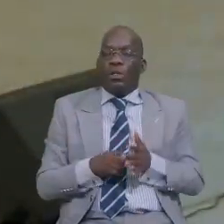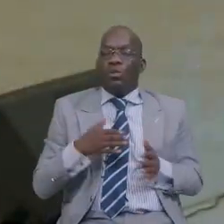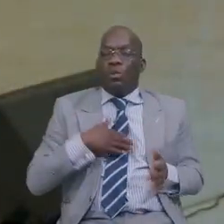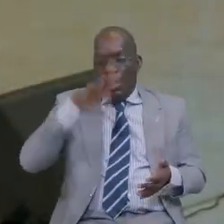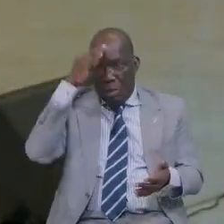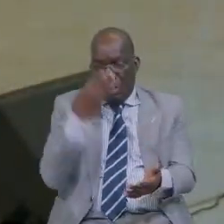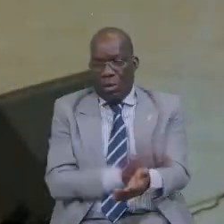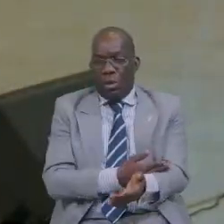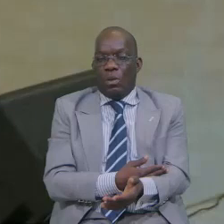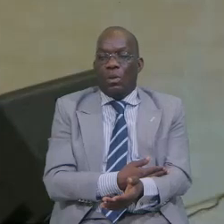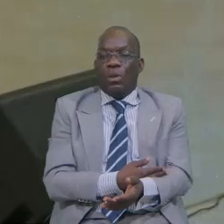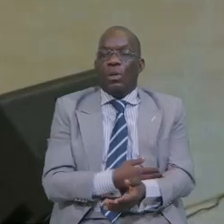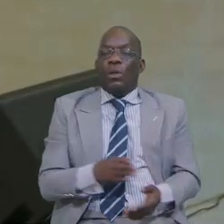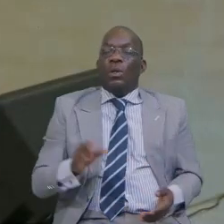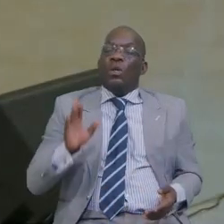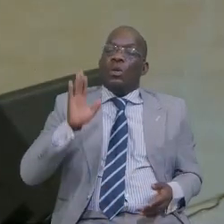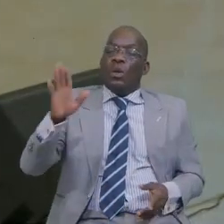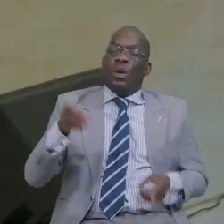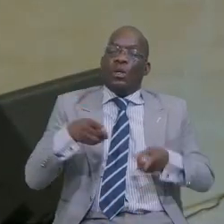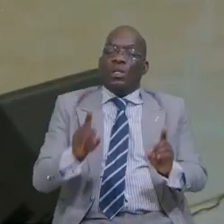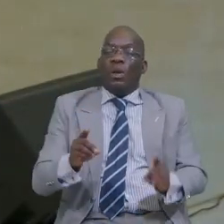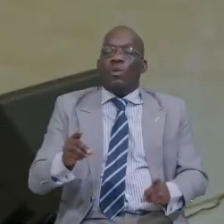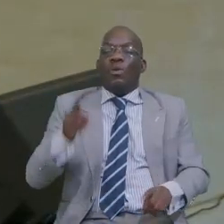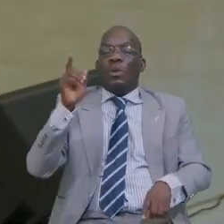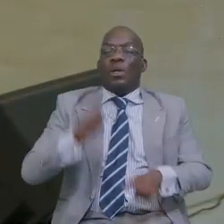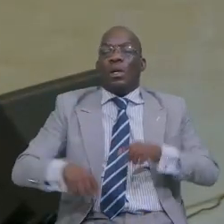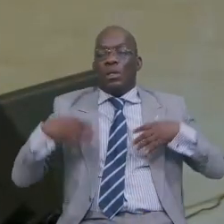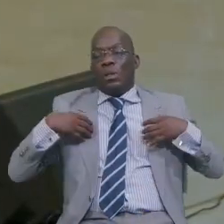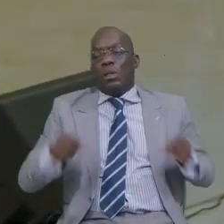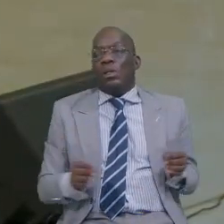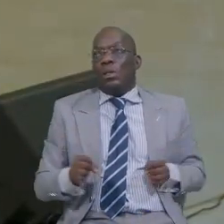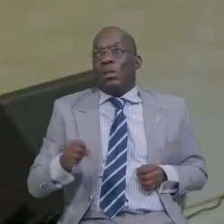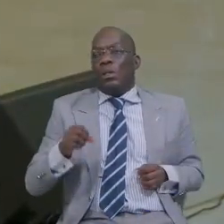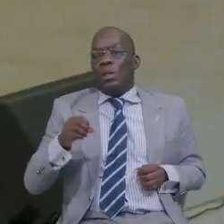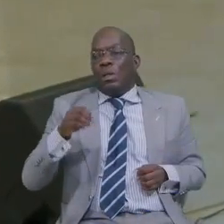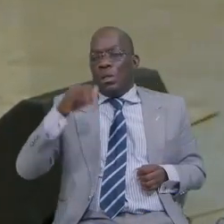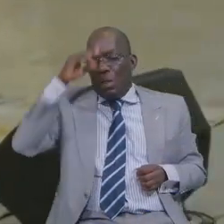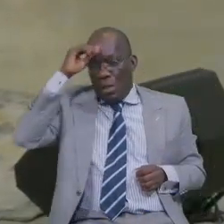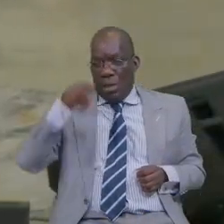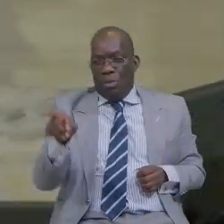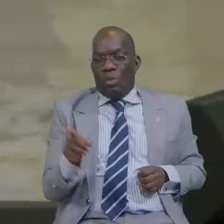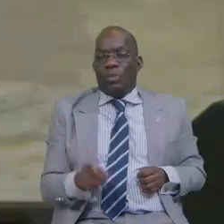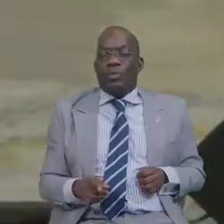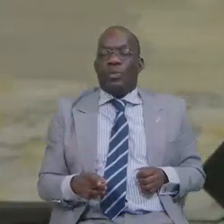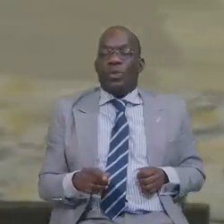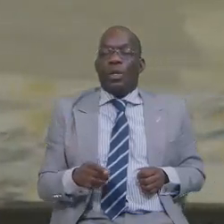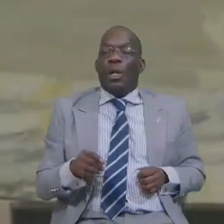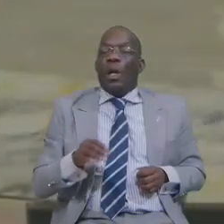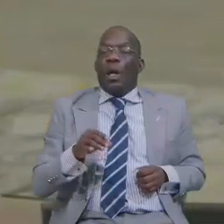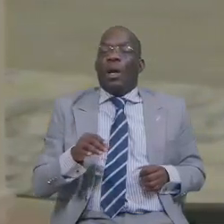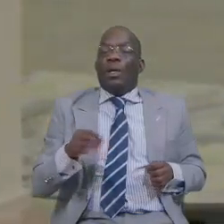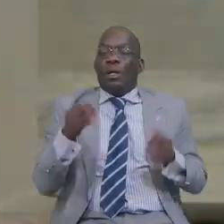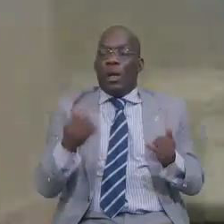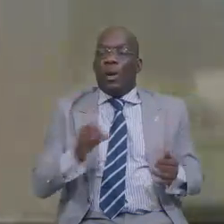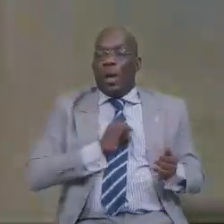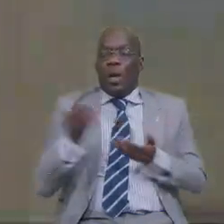they could not heal him. And so, I bring him to you now.